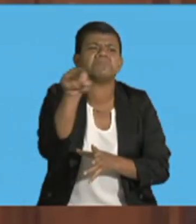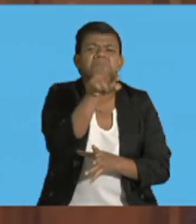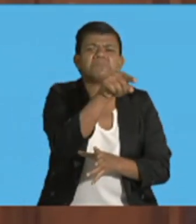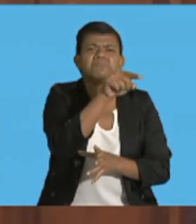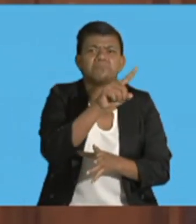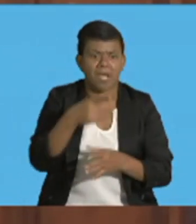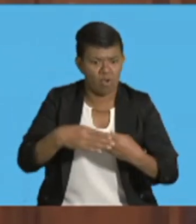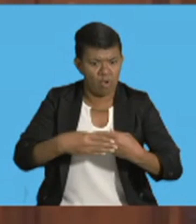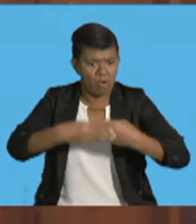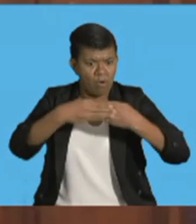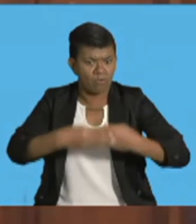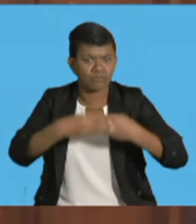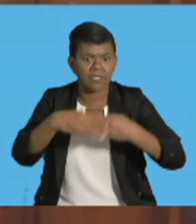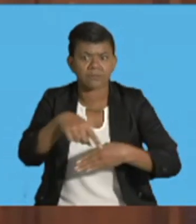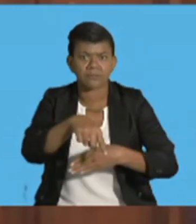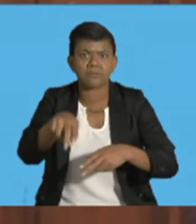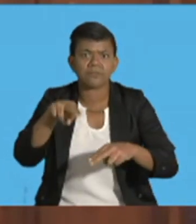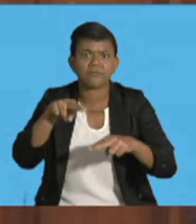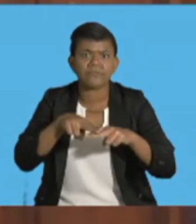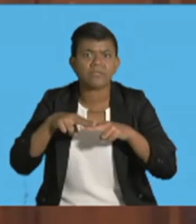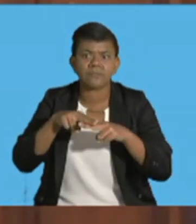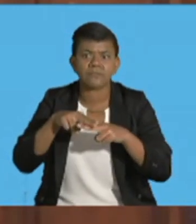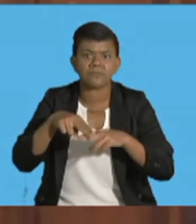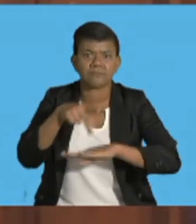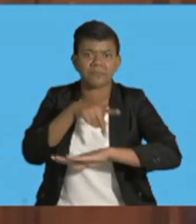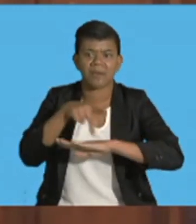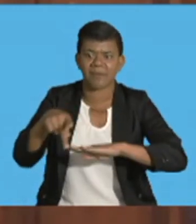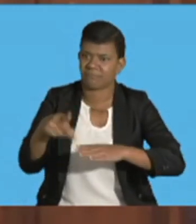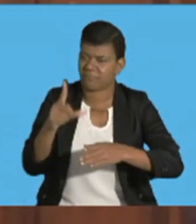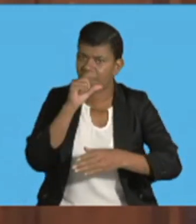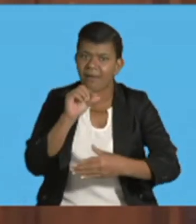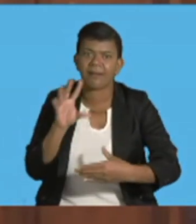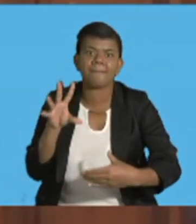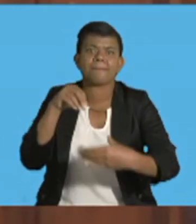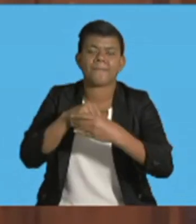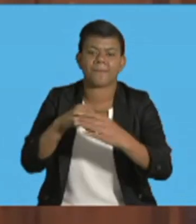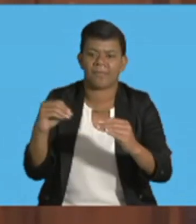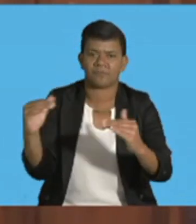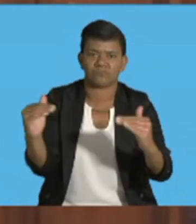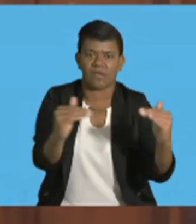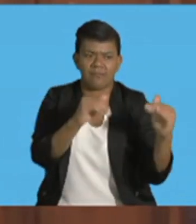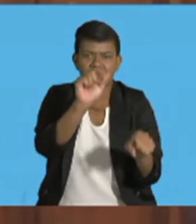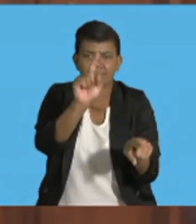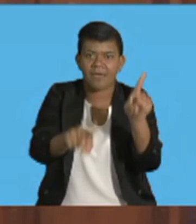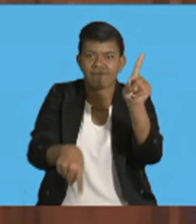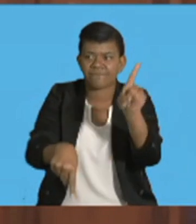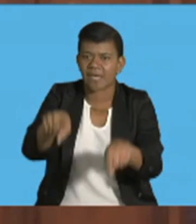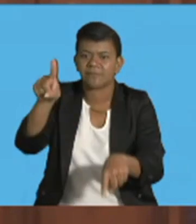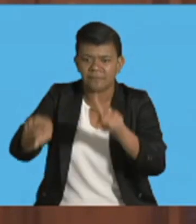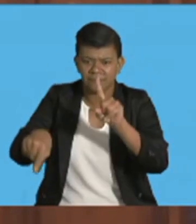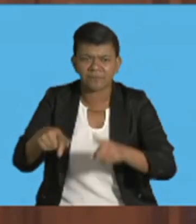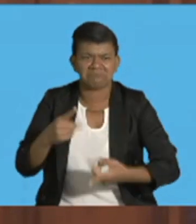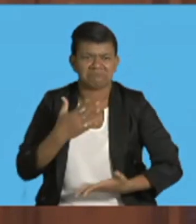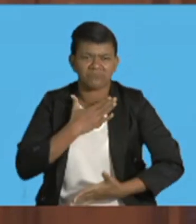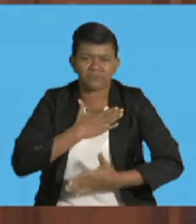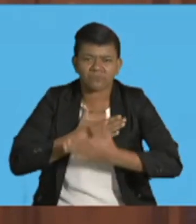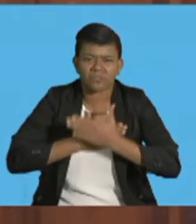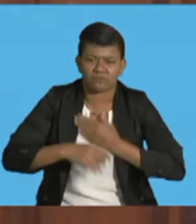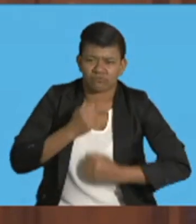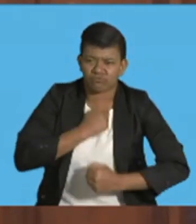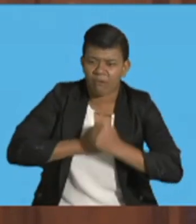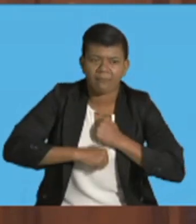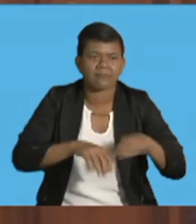listen. I thank the leaders, government and people of Fiji for standing up for our planet.